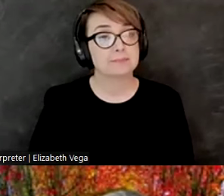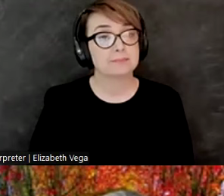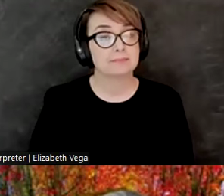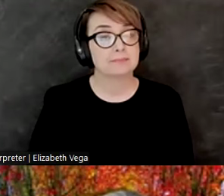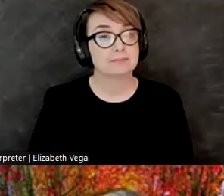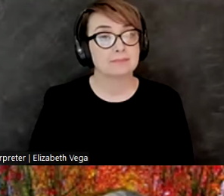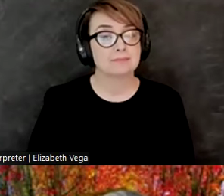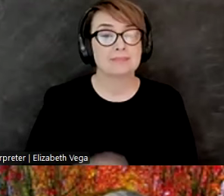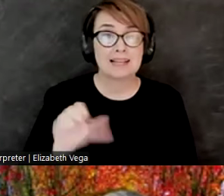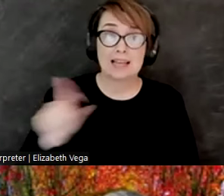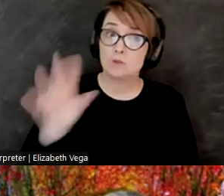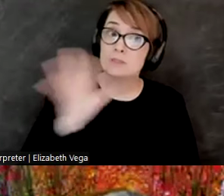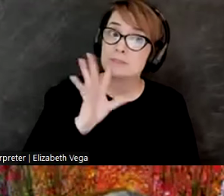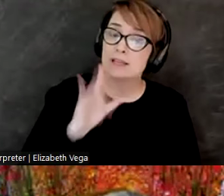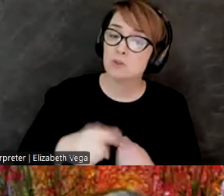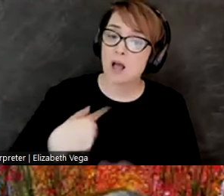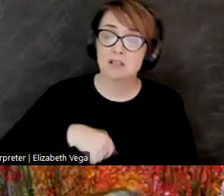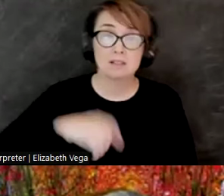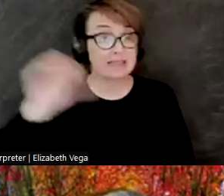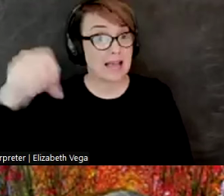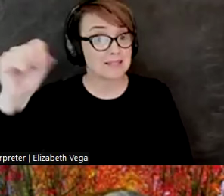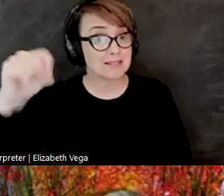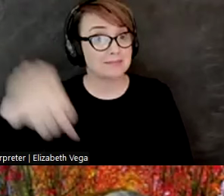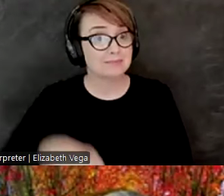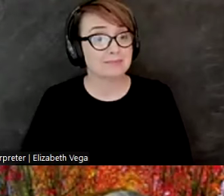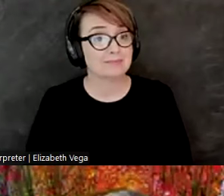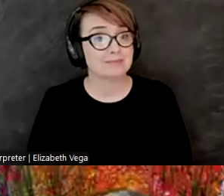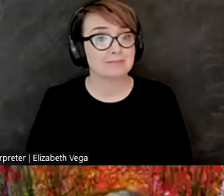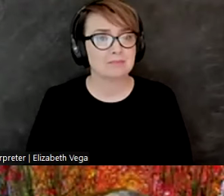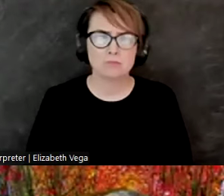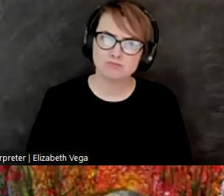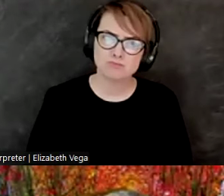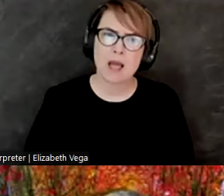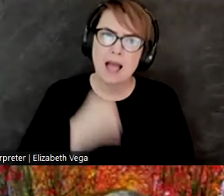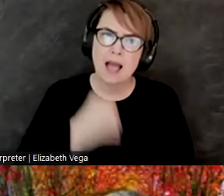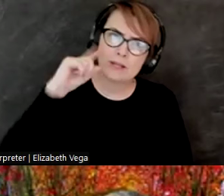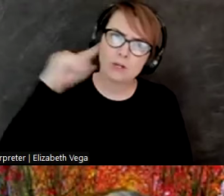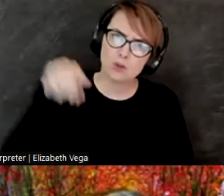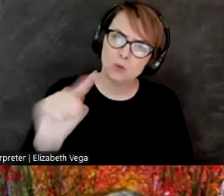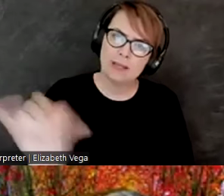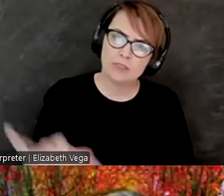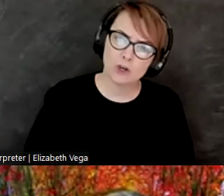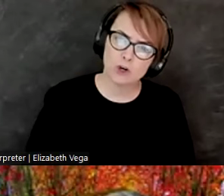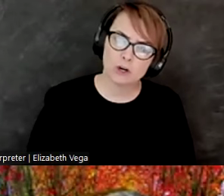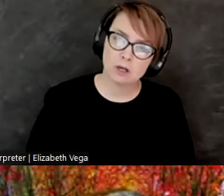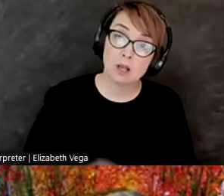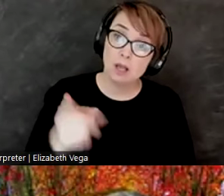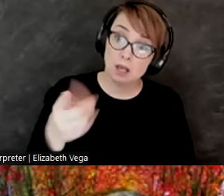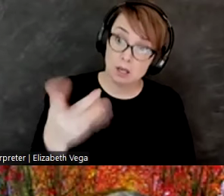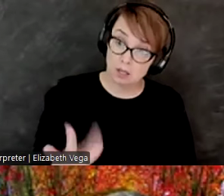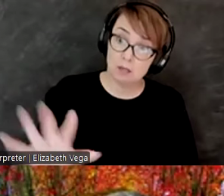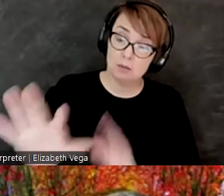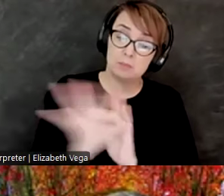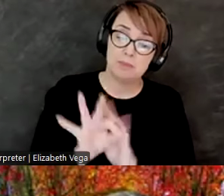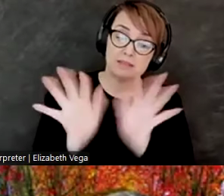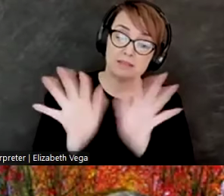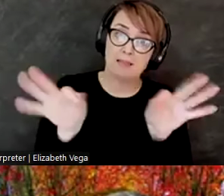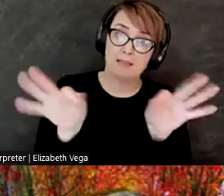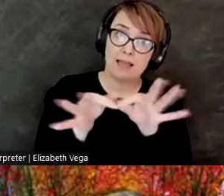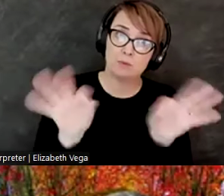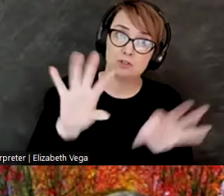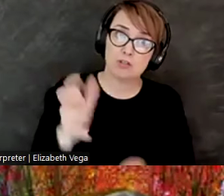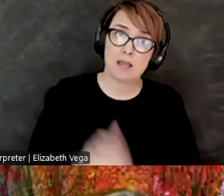Can you speak to us? Okay, I'm not hearing you either. Have you picked a language channel?